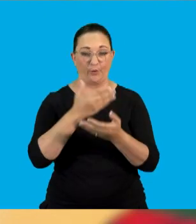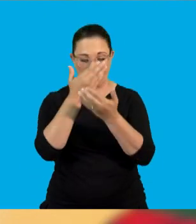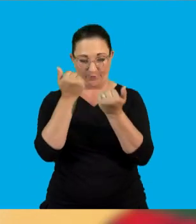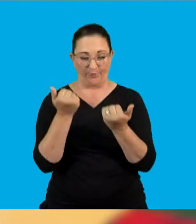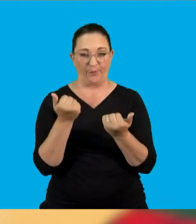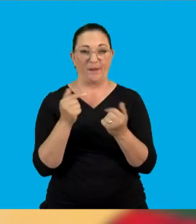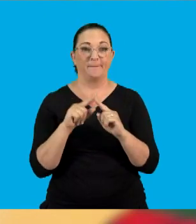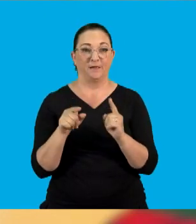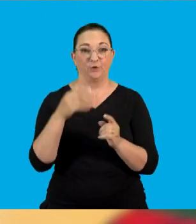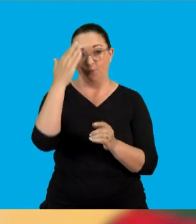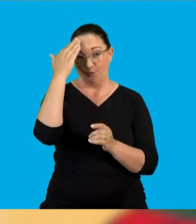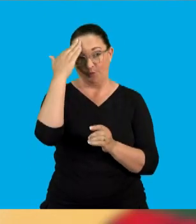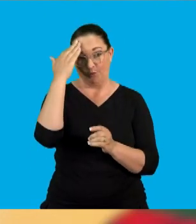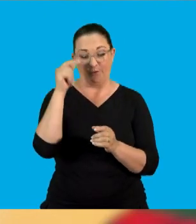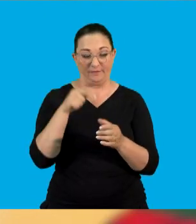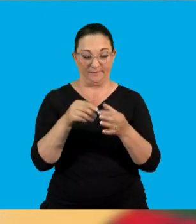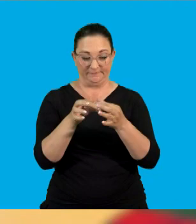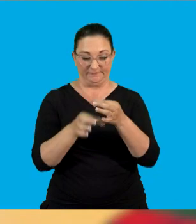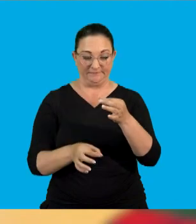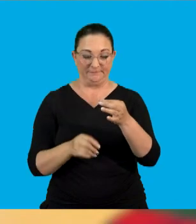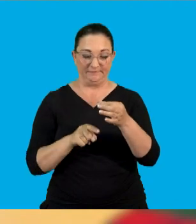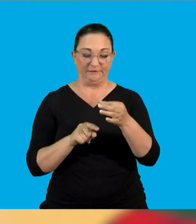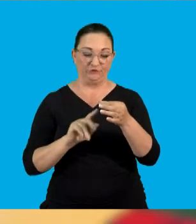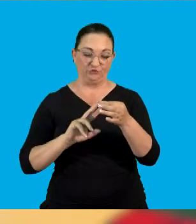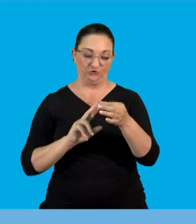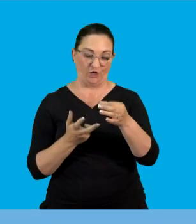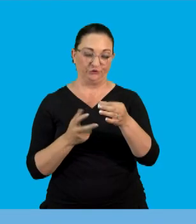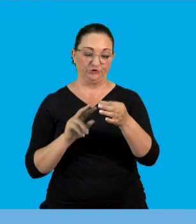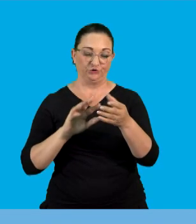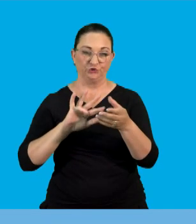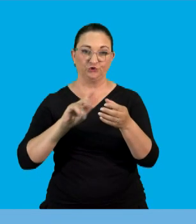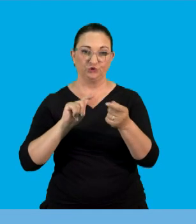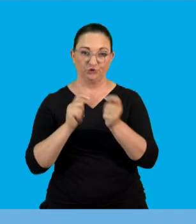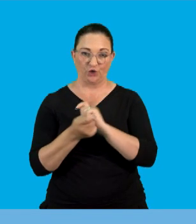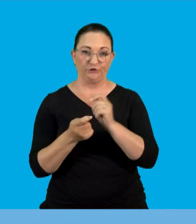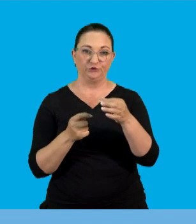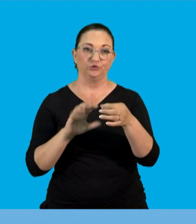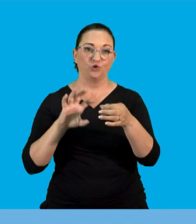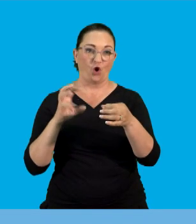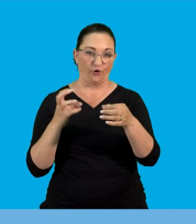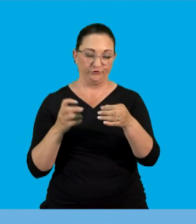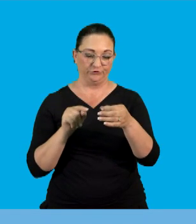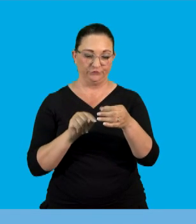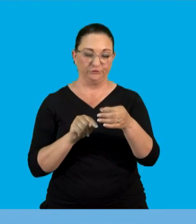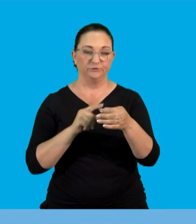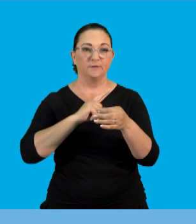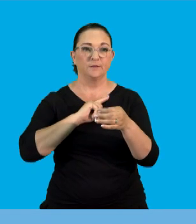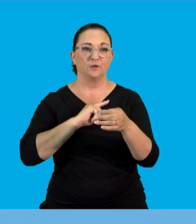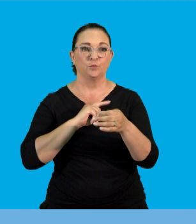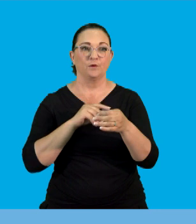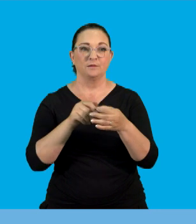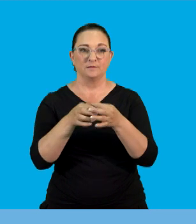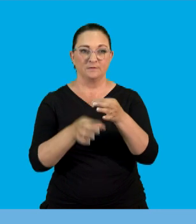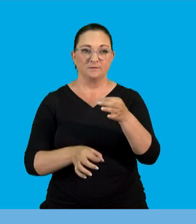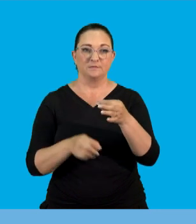unknown. But all we know that this substance turned a universal indicator orange, which then translates to that the